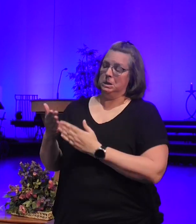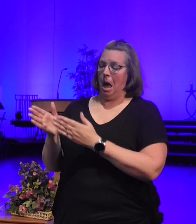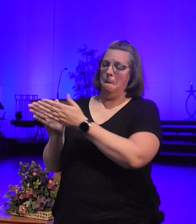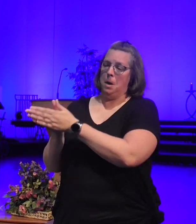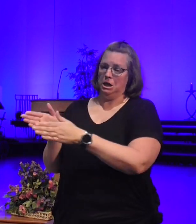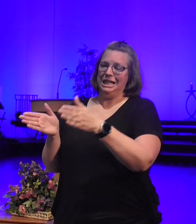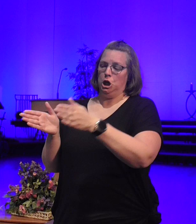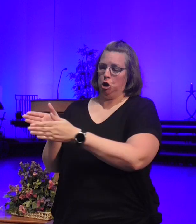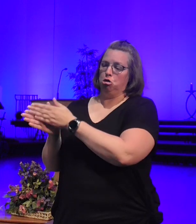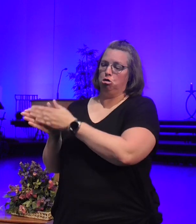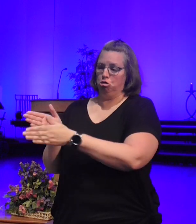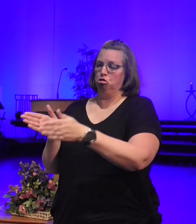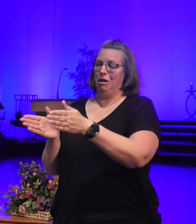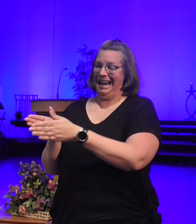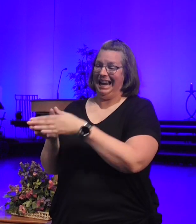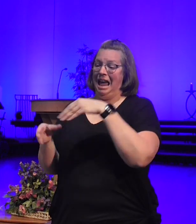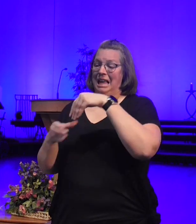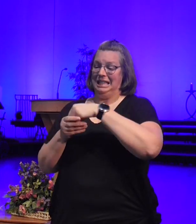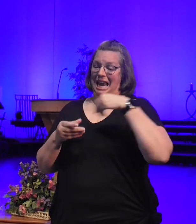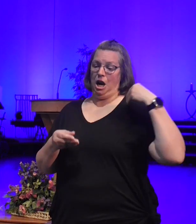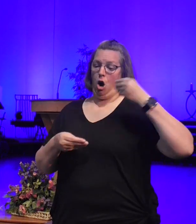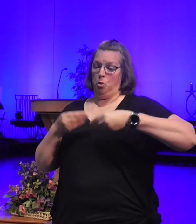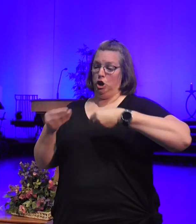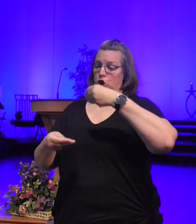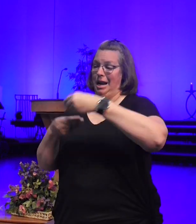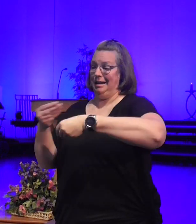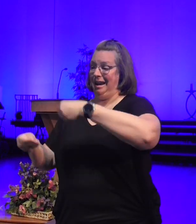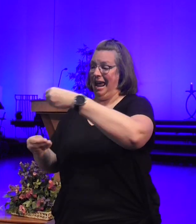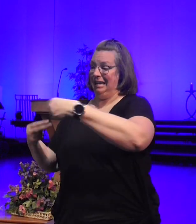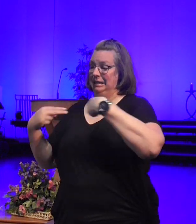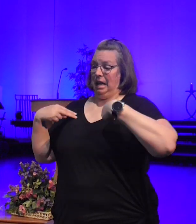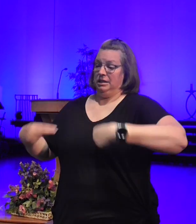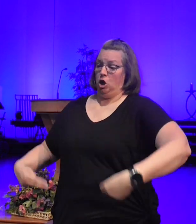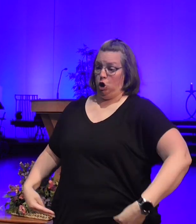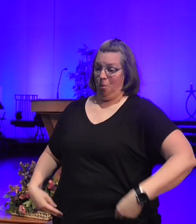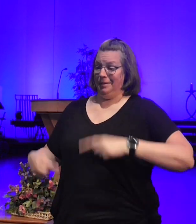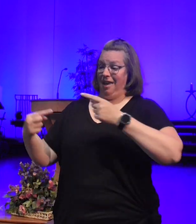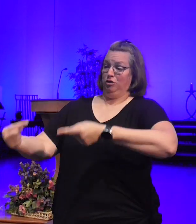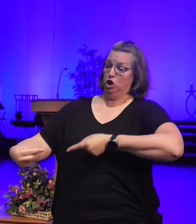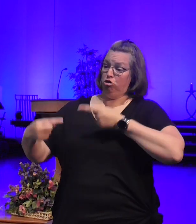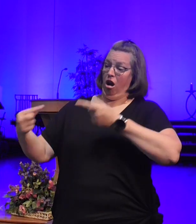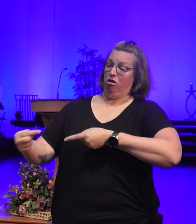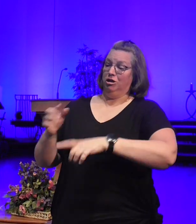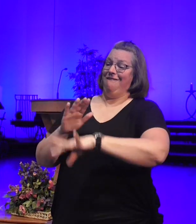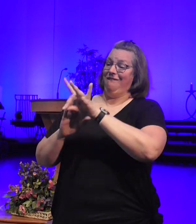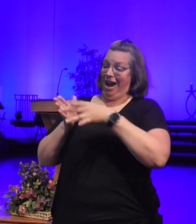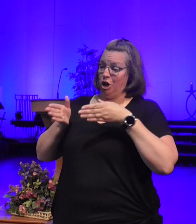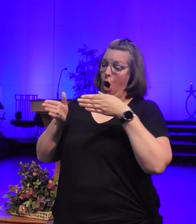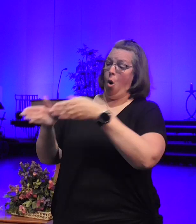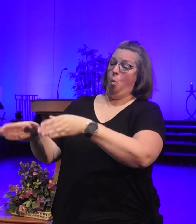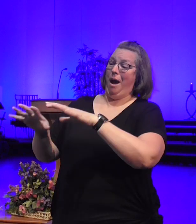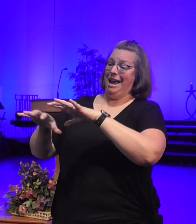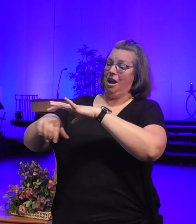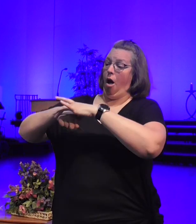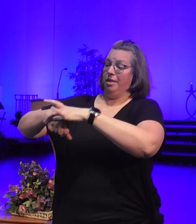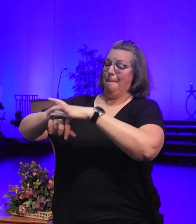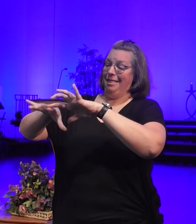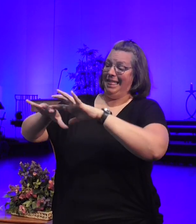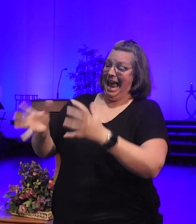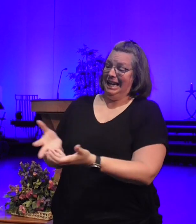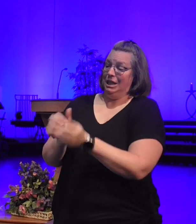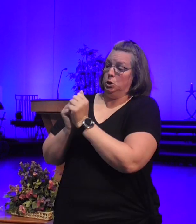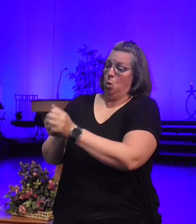another. That is in our genetics as humans have struggled to find our way on this planet together in